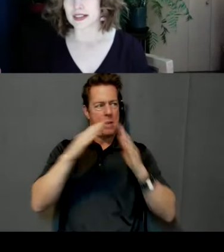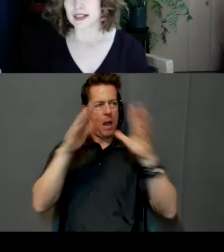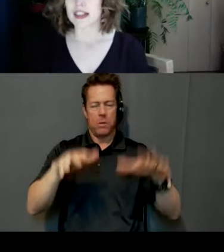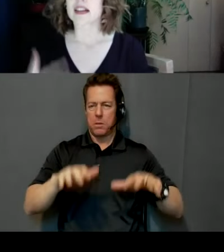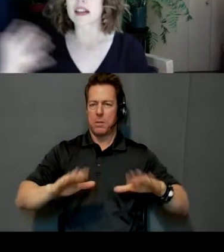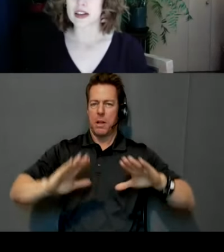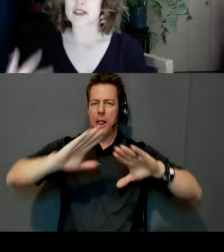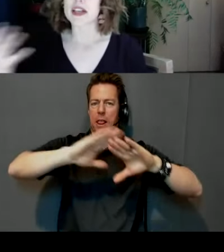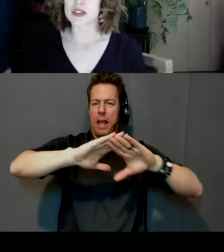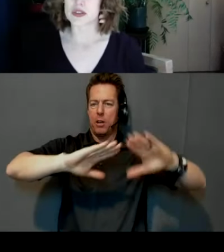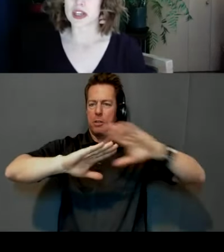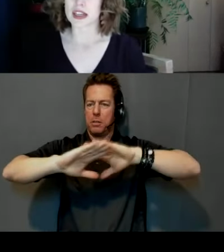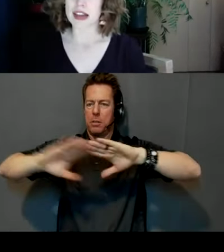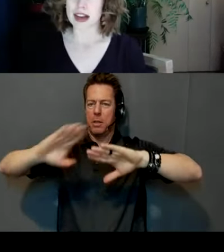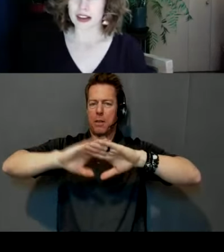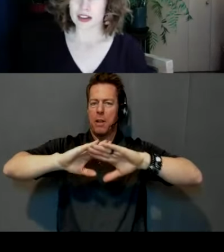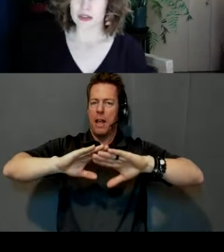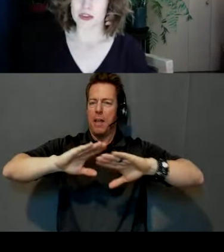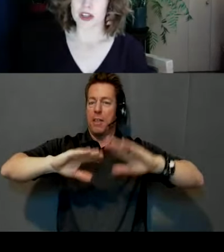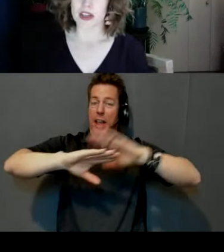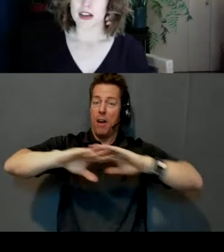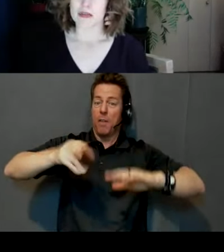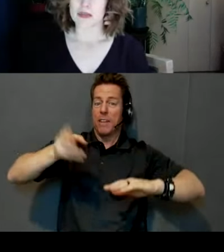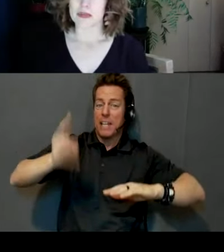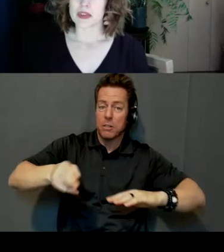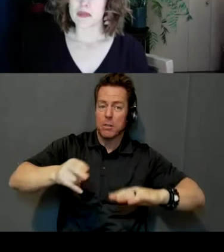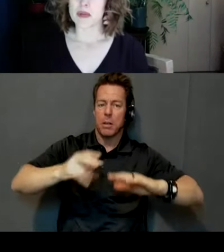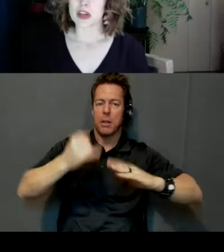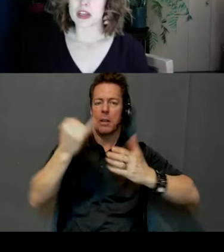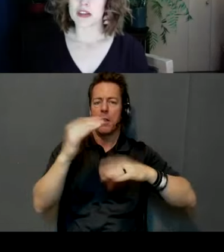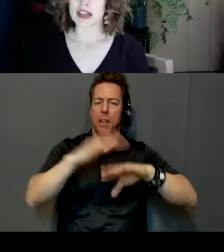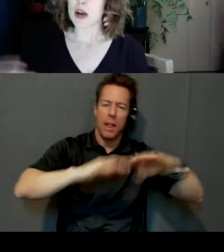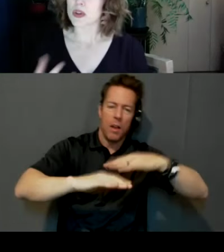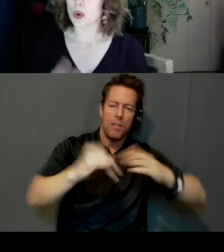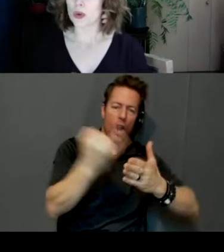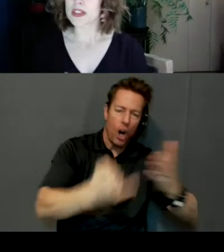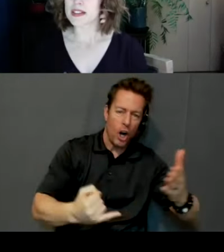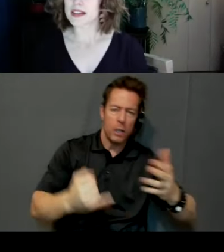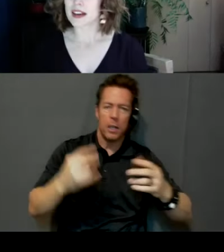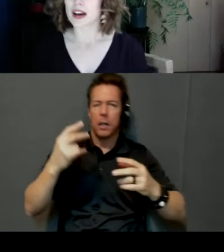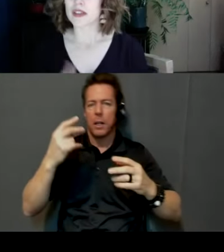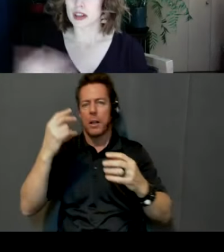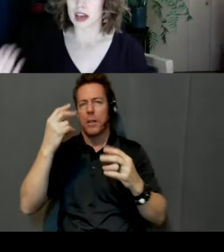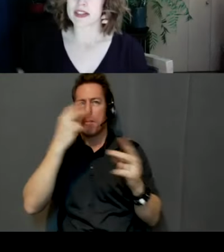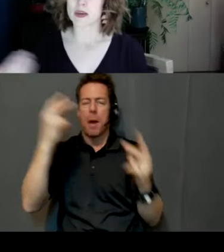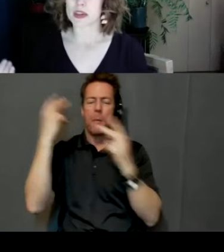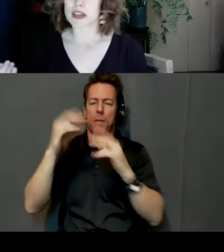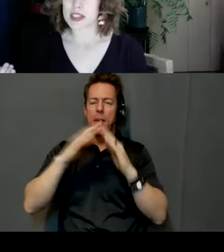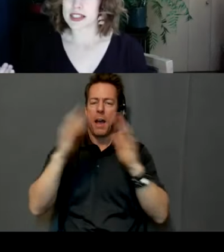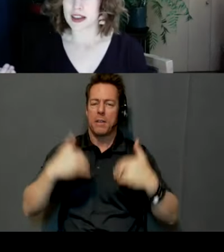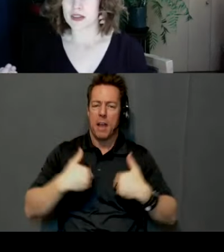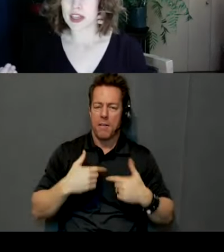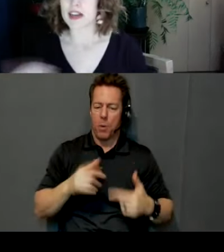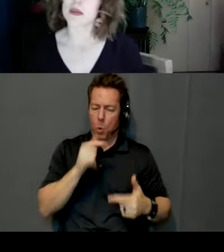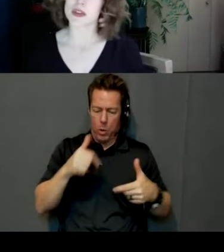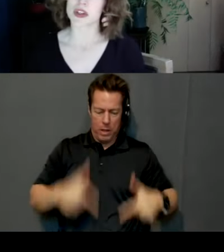layers, like the layers of history and that kind of the memory that the house holds of the lives that were lived